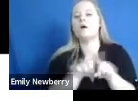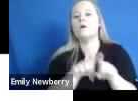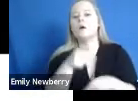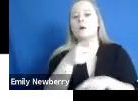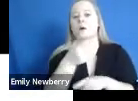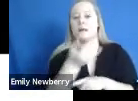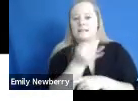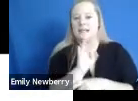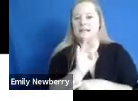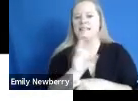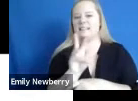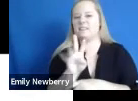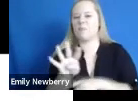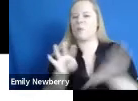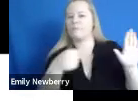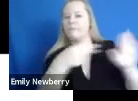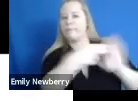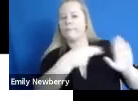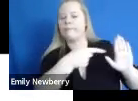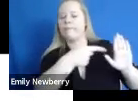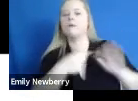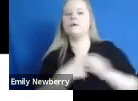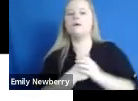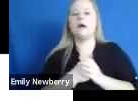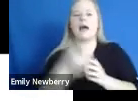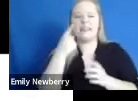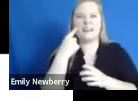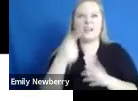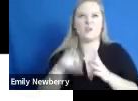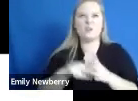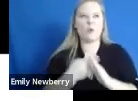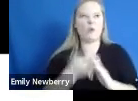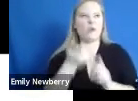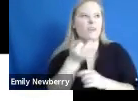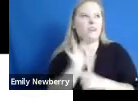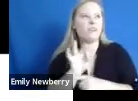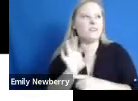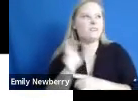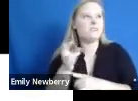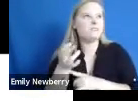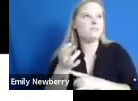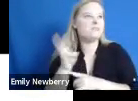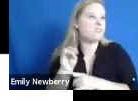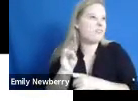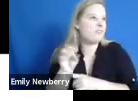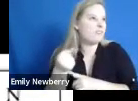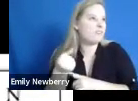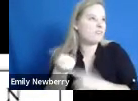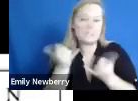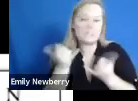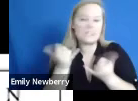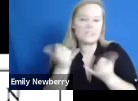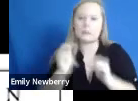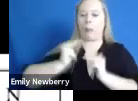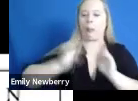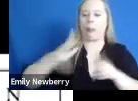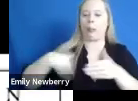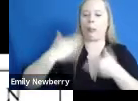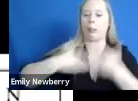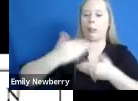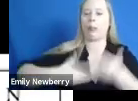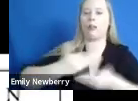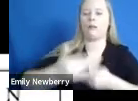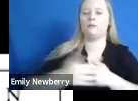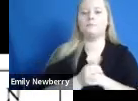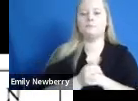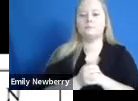see there. I think the construction started in the 1970s. And it's still going on today. So I hit down.